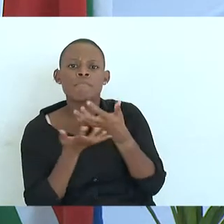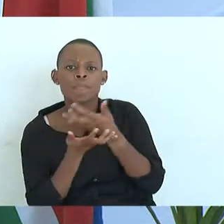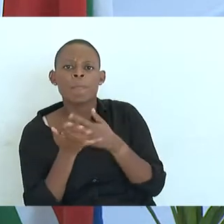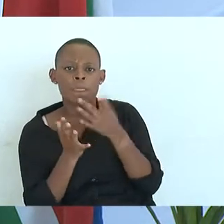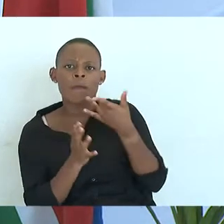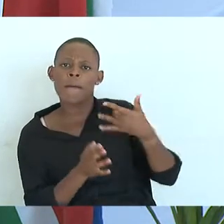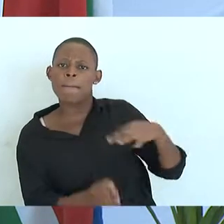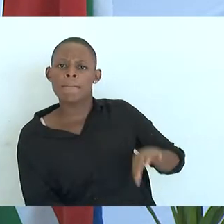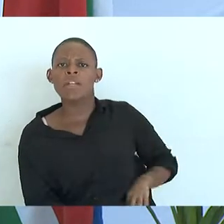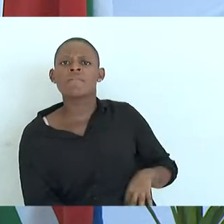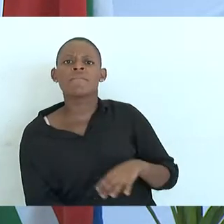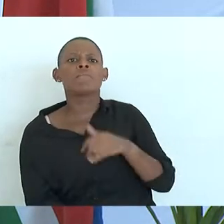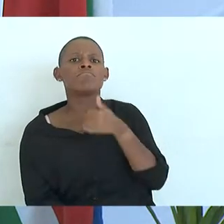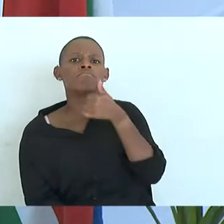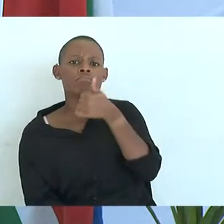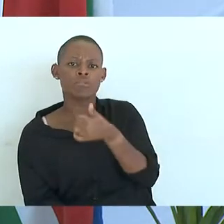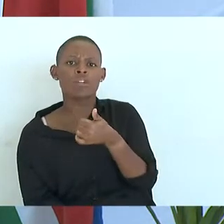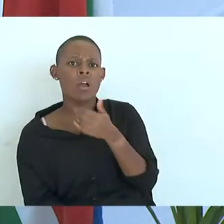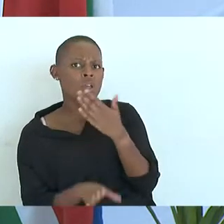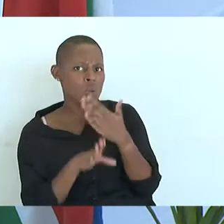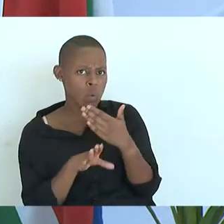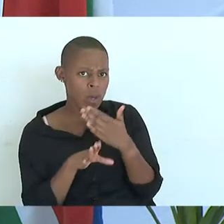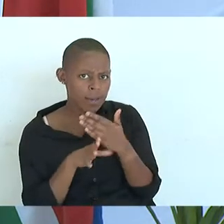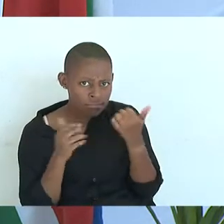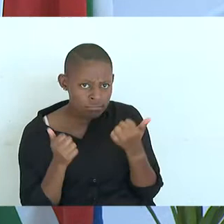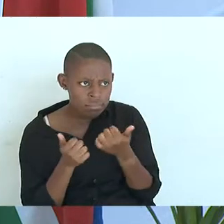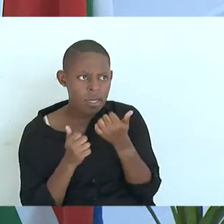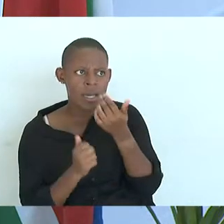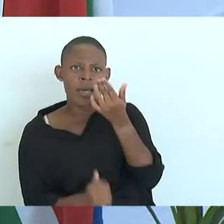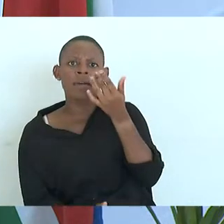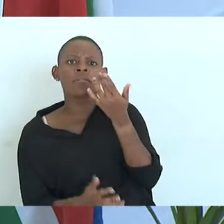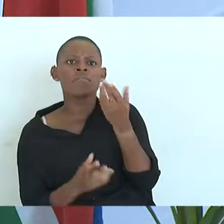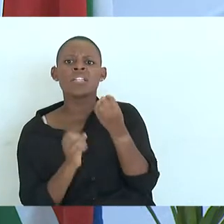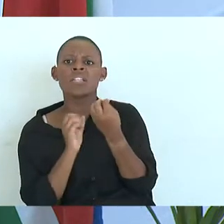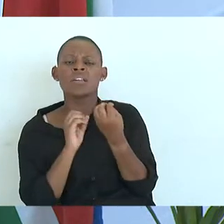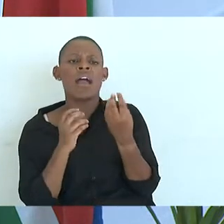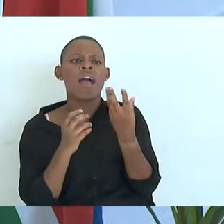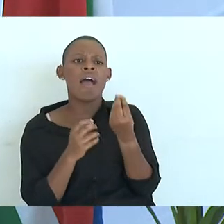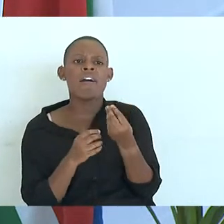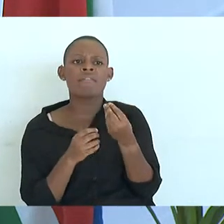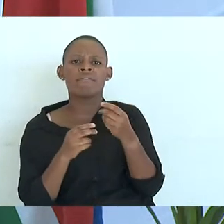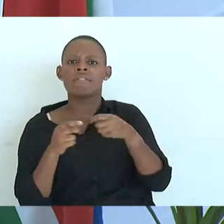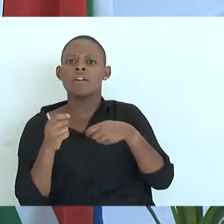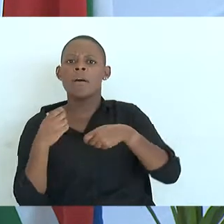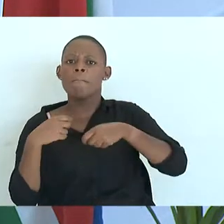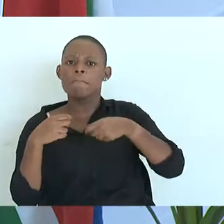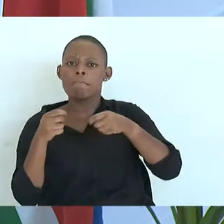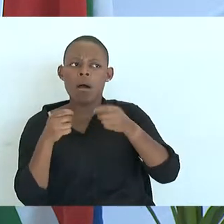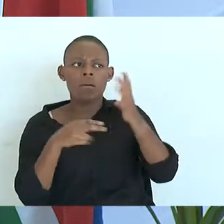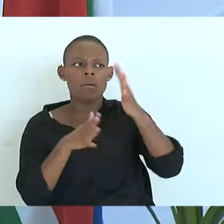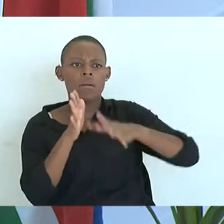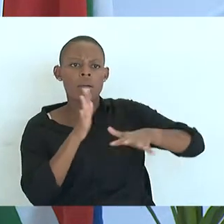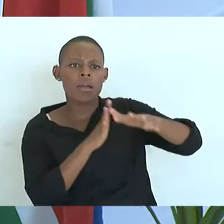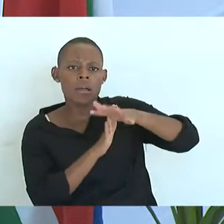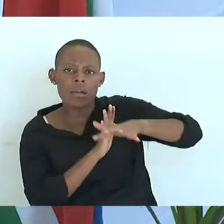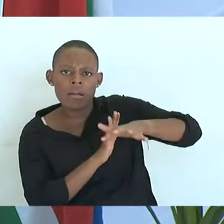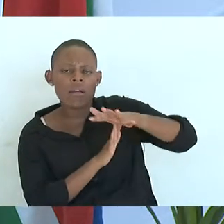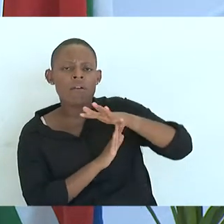babenefitile ngakube bayasebenza banayo imakethe bayatrainwa yini inkinga